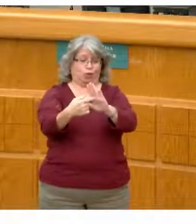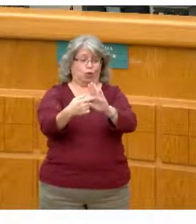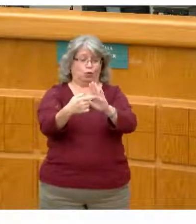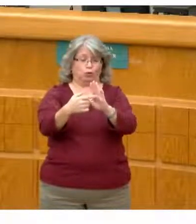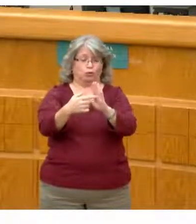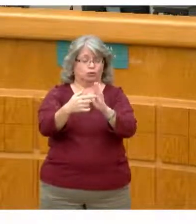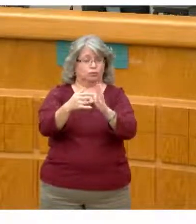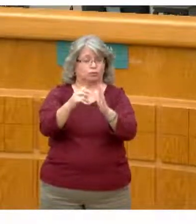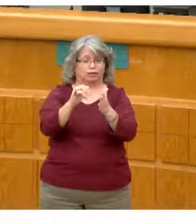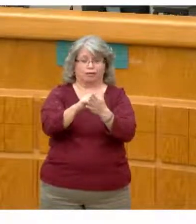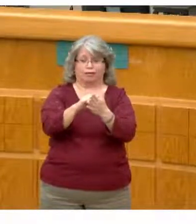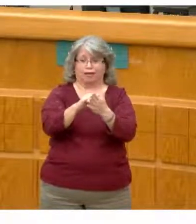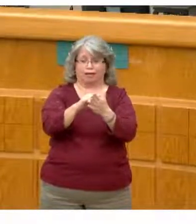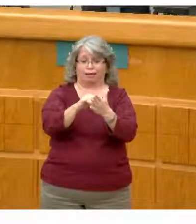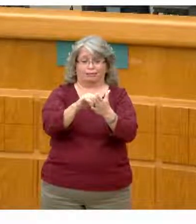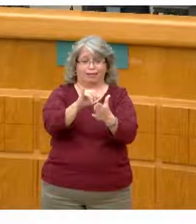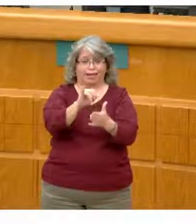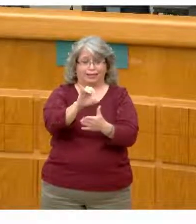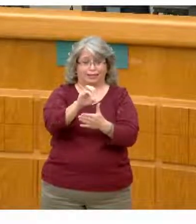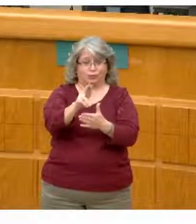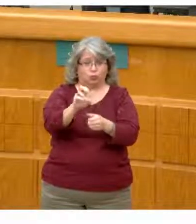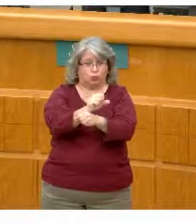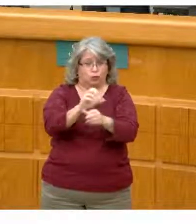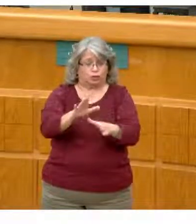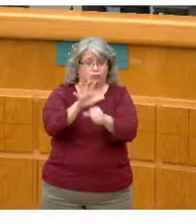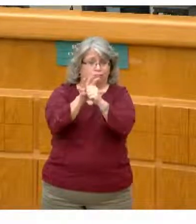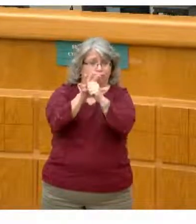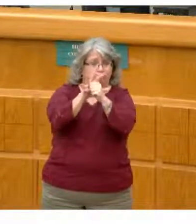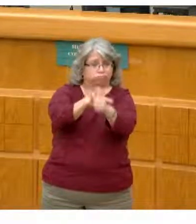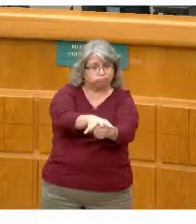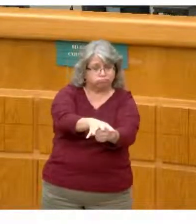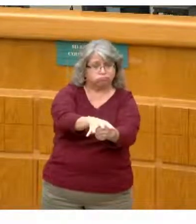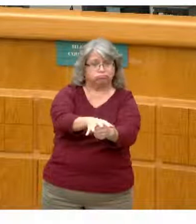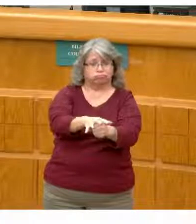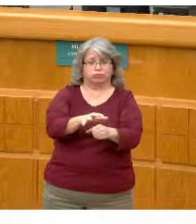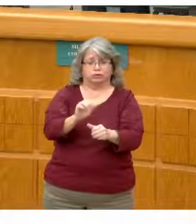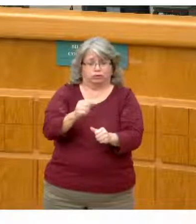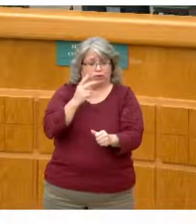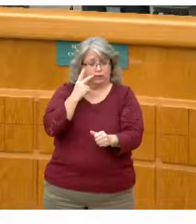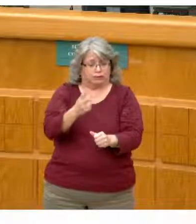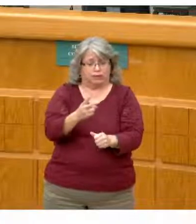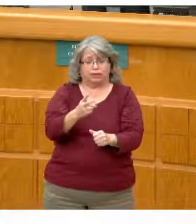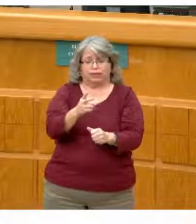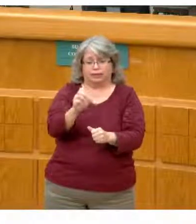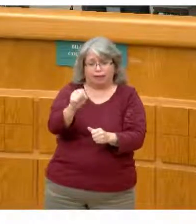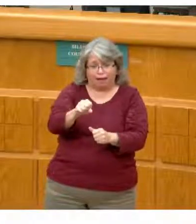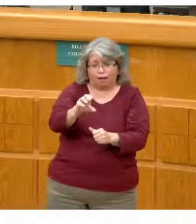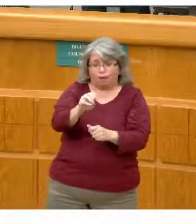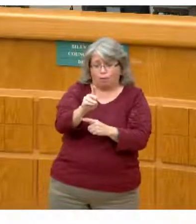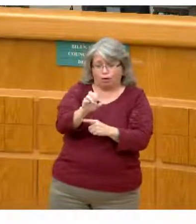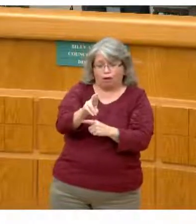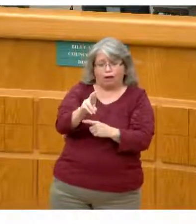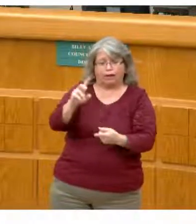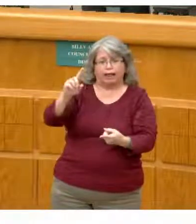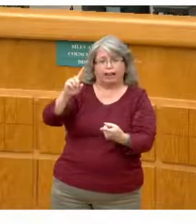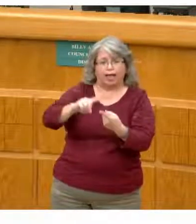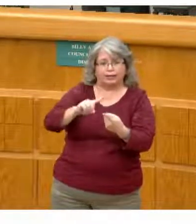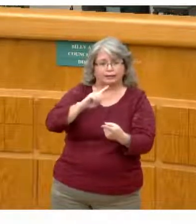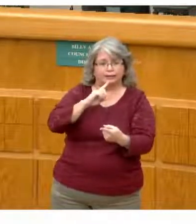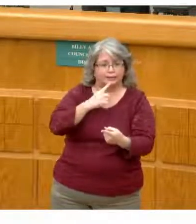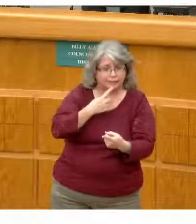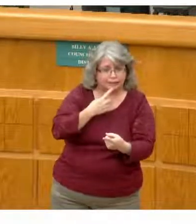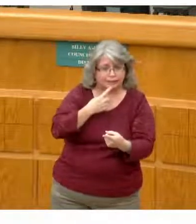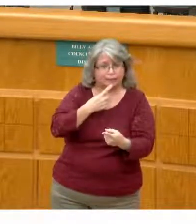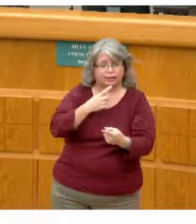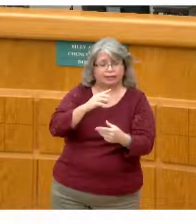And what you can see is that despite the fact that Omicron is much less virulent than Delta, there's still a lot of pressure